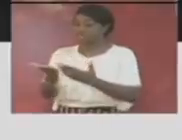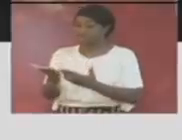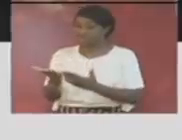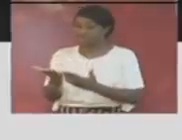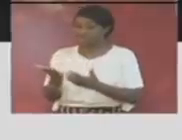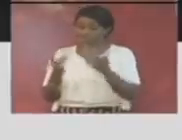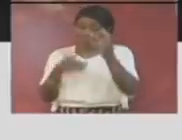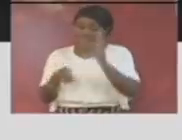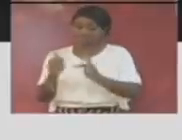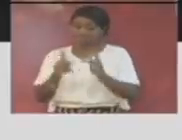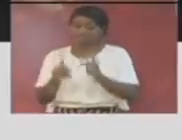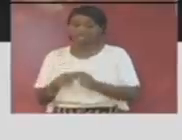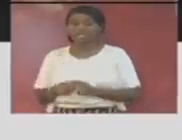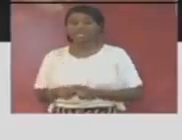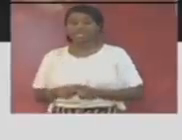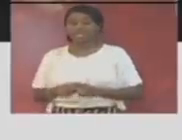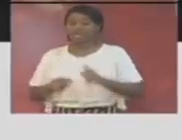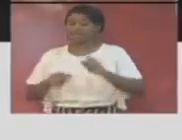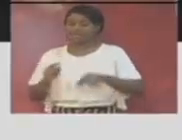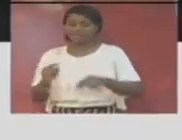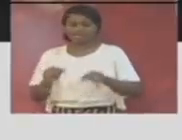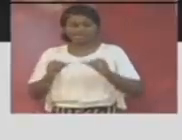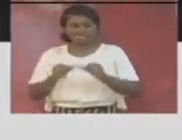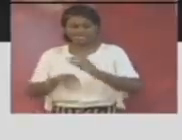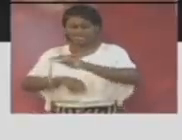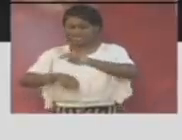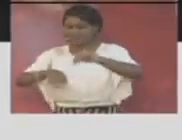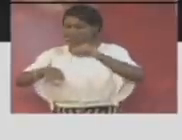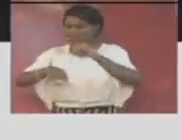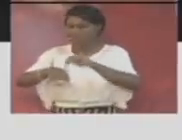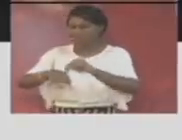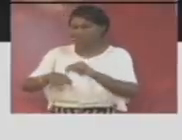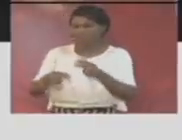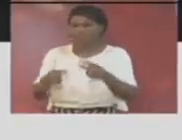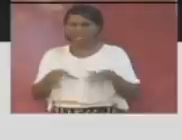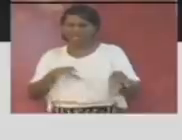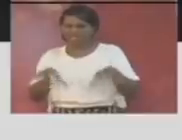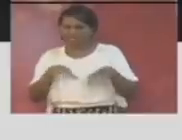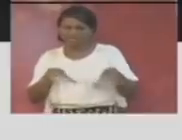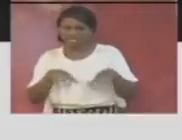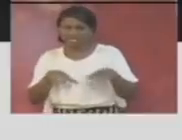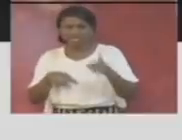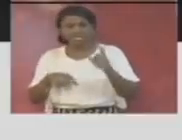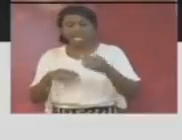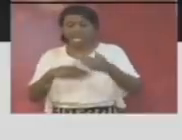have difficulty returning to their normal day-to-day function following infection.